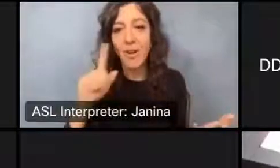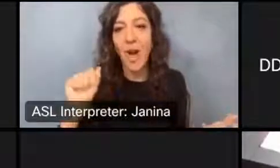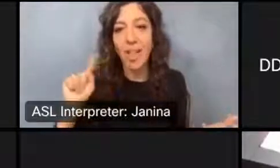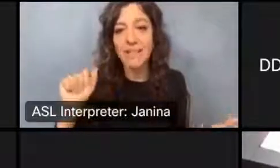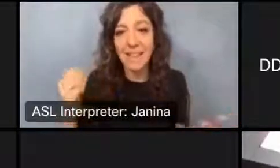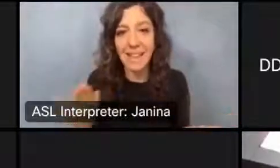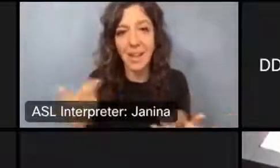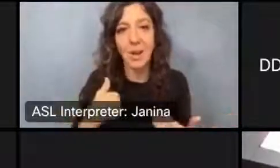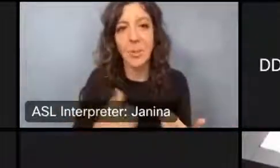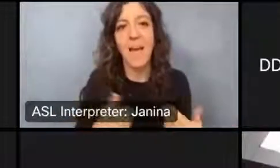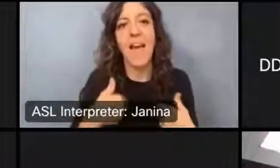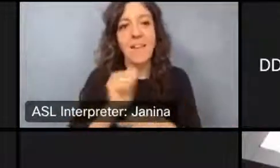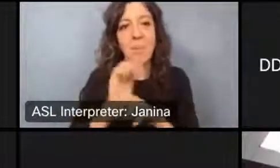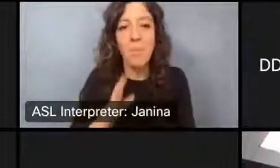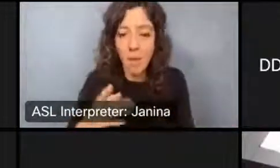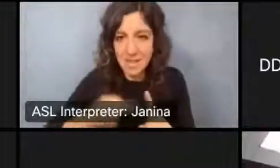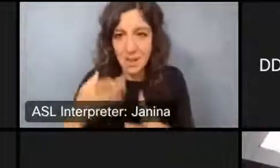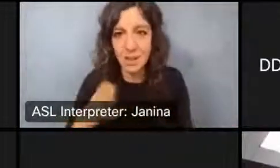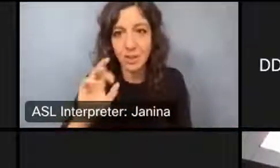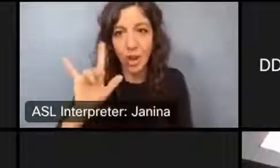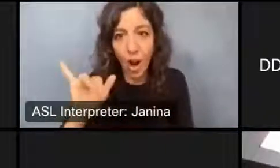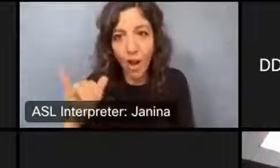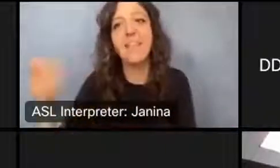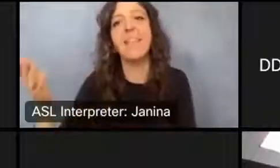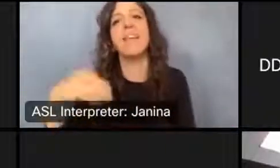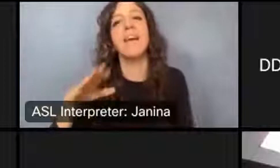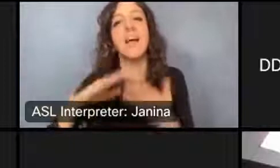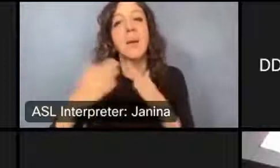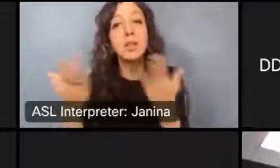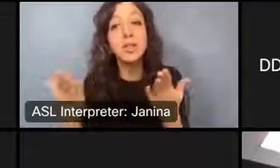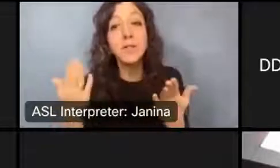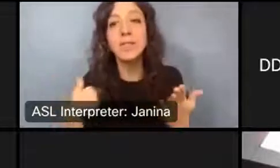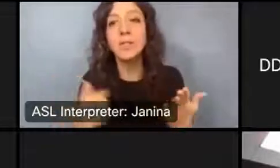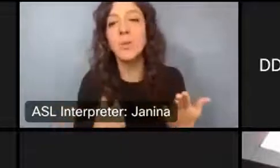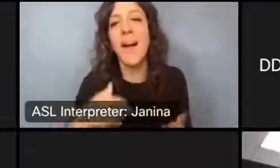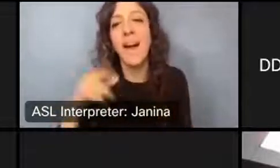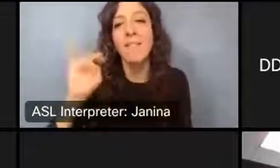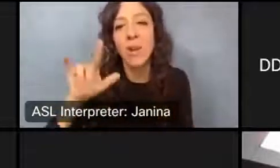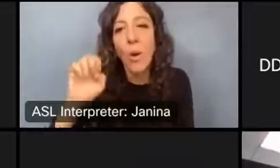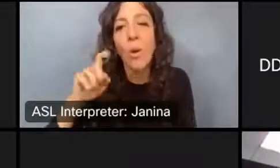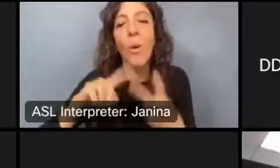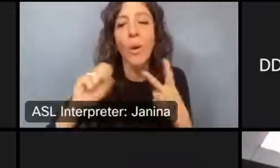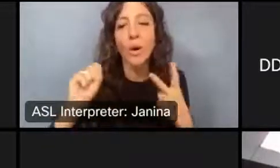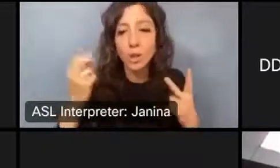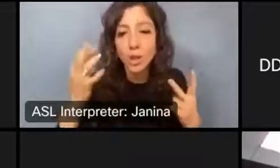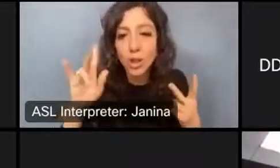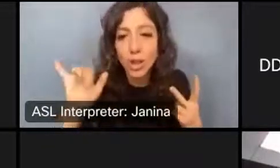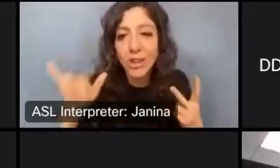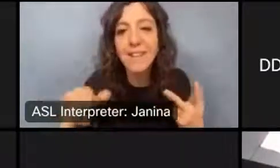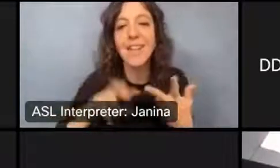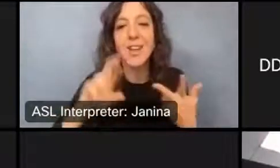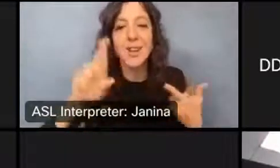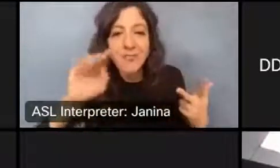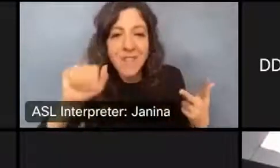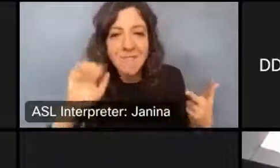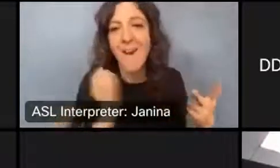here. We have our employment specialist, Carly, who's on, and from community services, we have Nicole and Shirley, and we have Rima, our deaf and